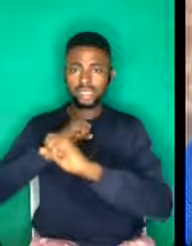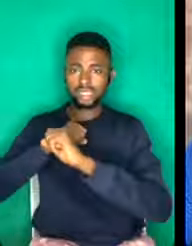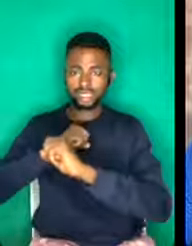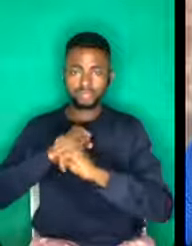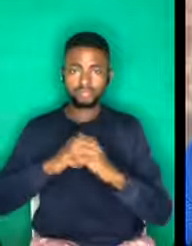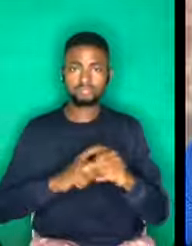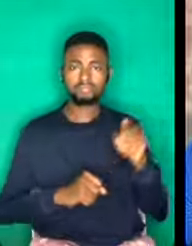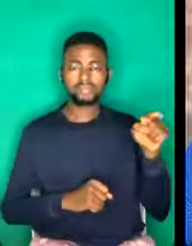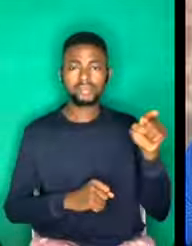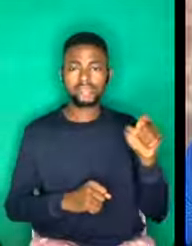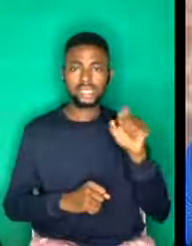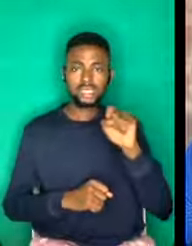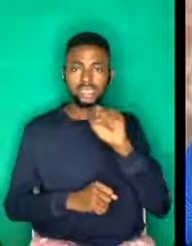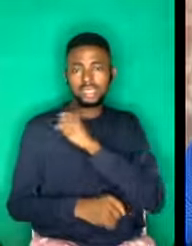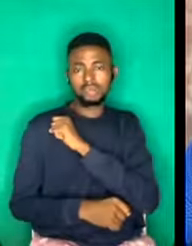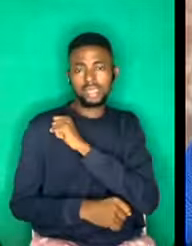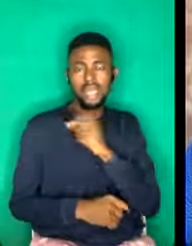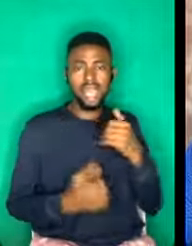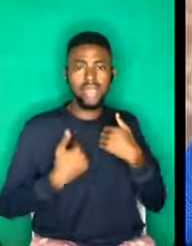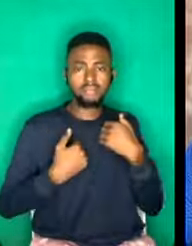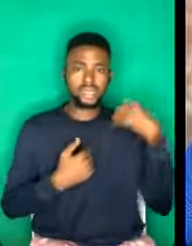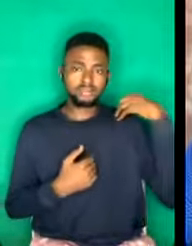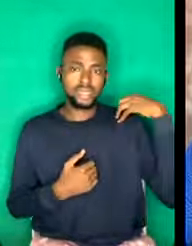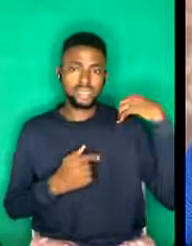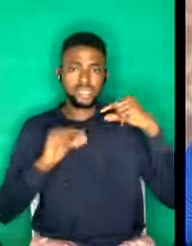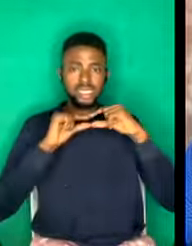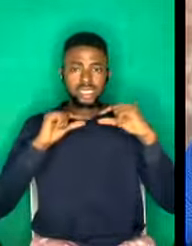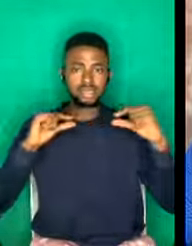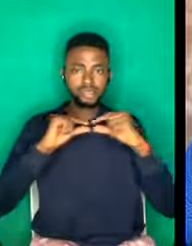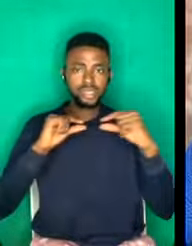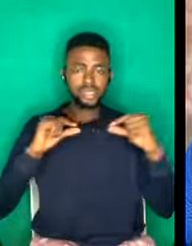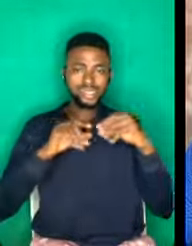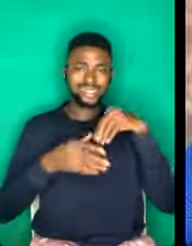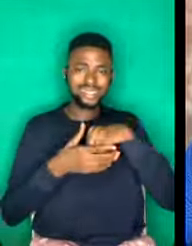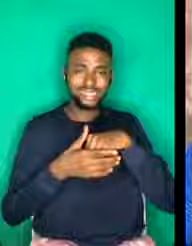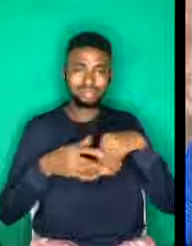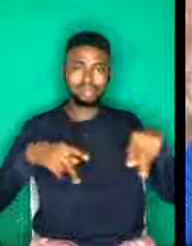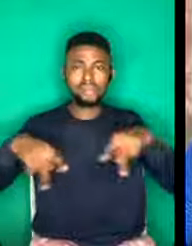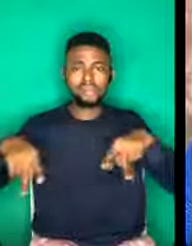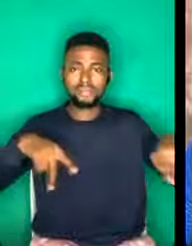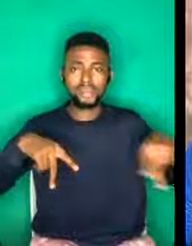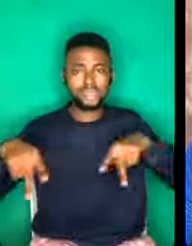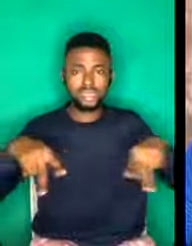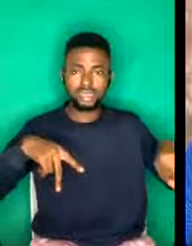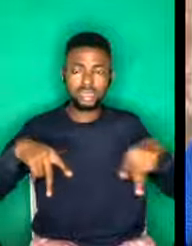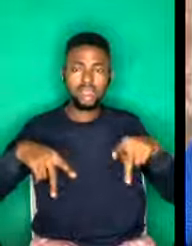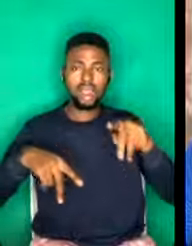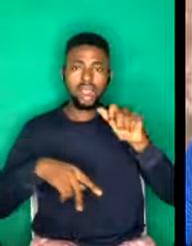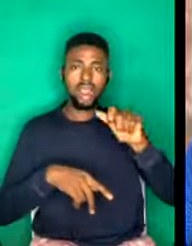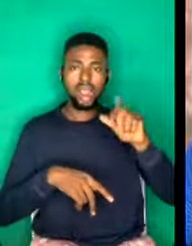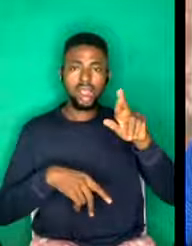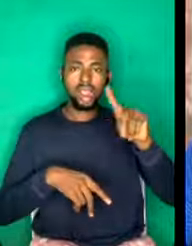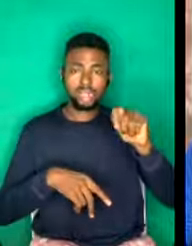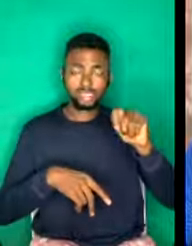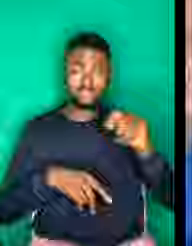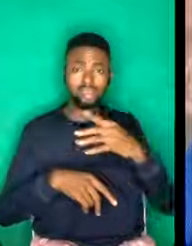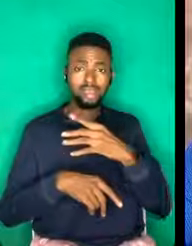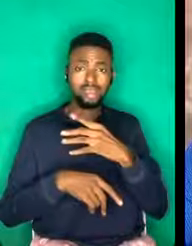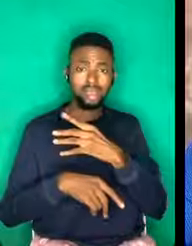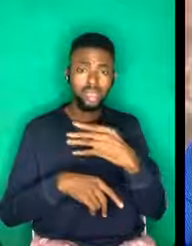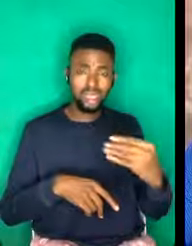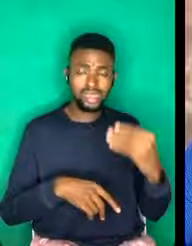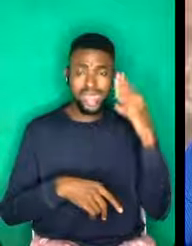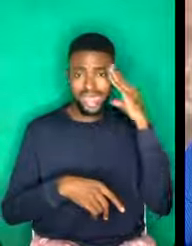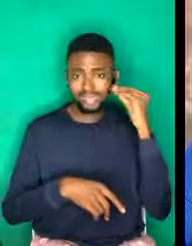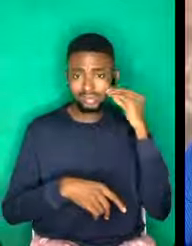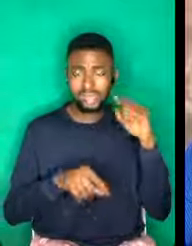a master's degree in performing arts and with experience as a professional